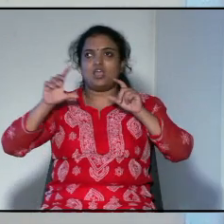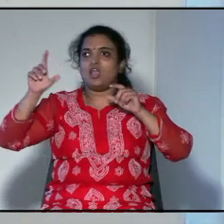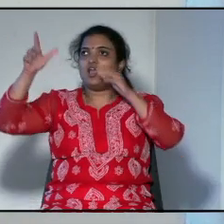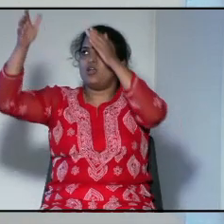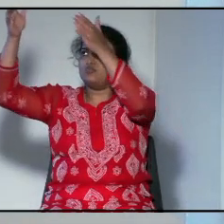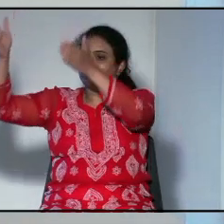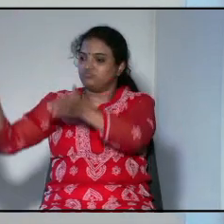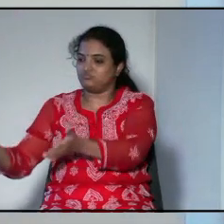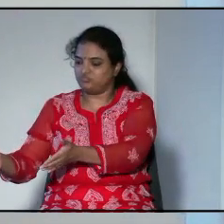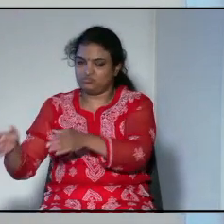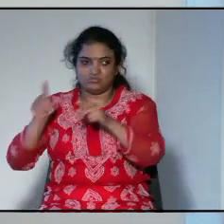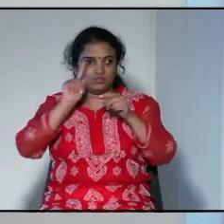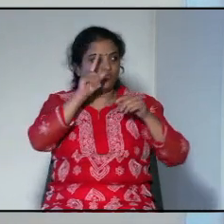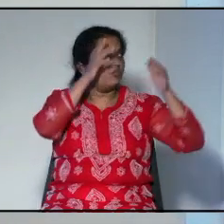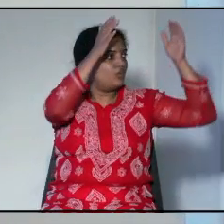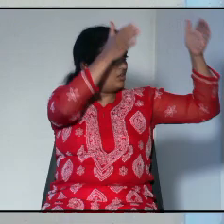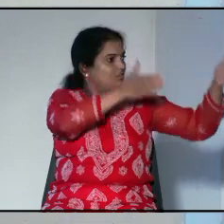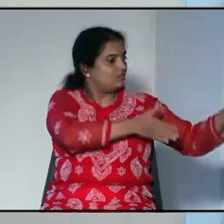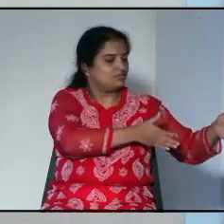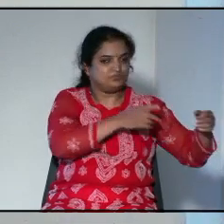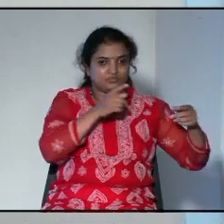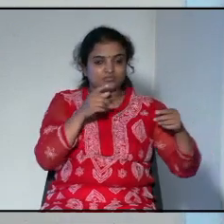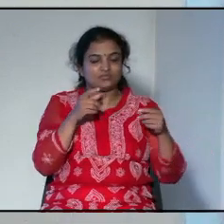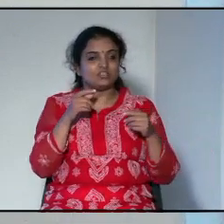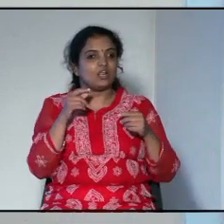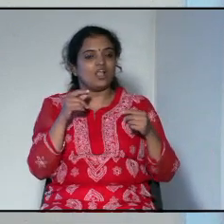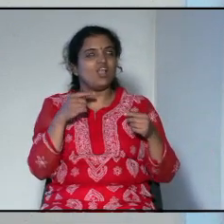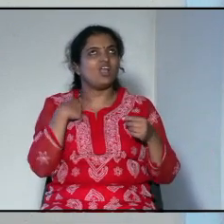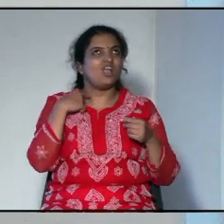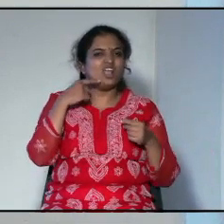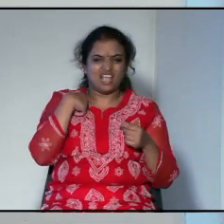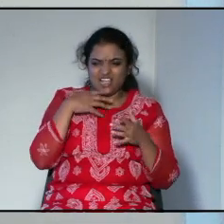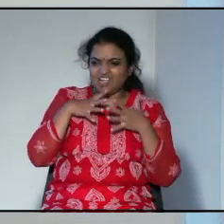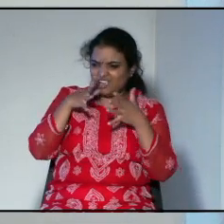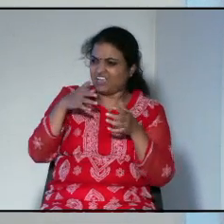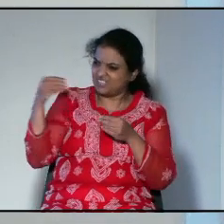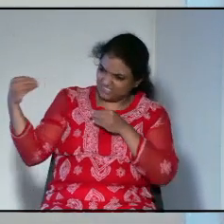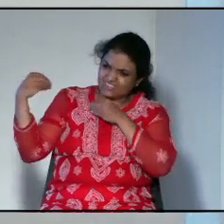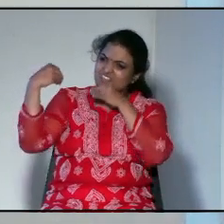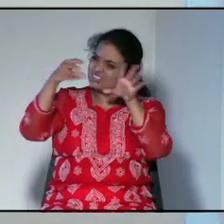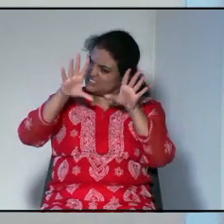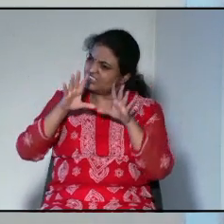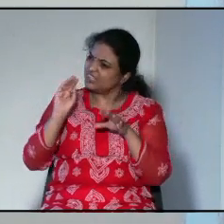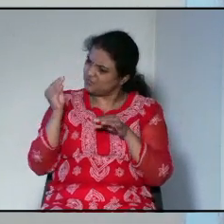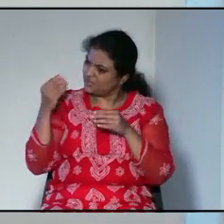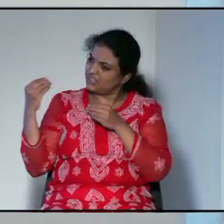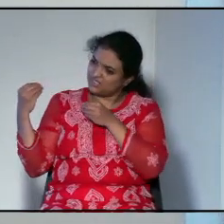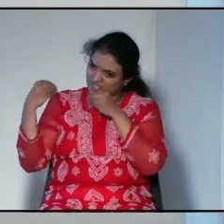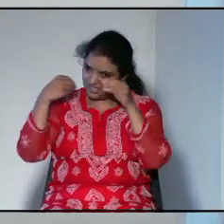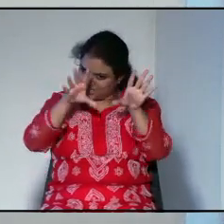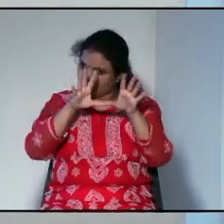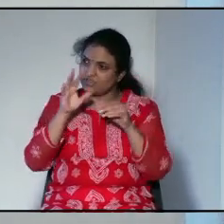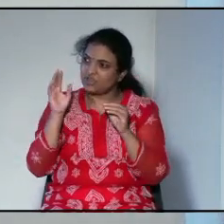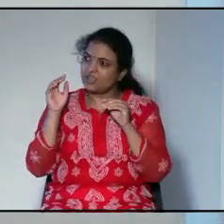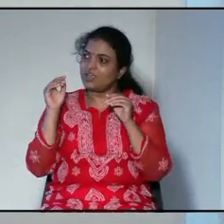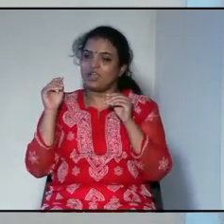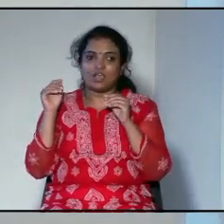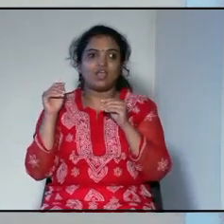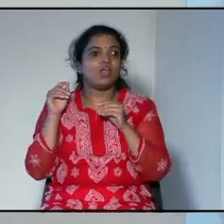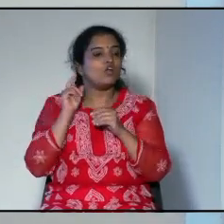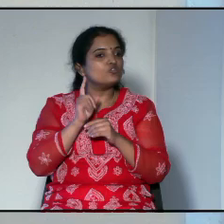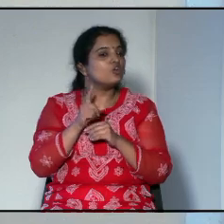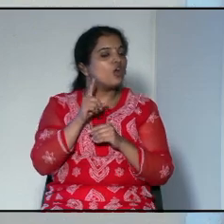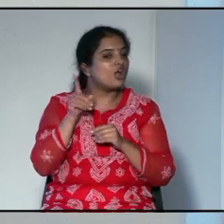And I kept asking her to sell it, and she said no. She had made that hoping that the Calcutta Metro would buy it. Yeah, these were metro